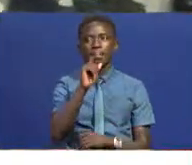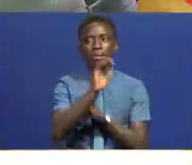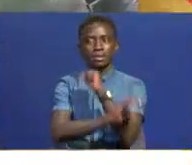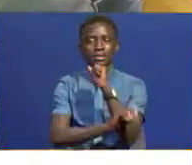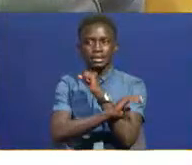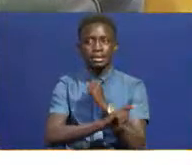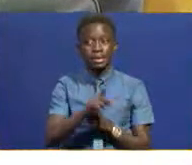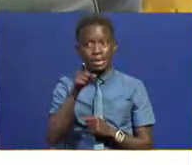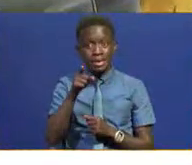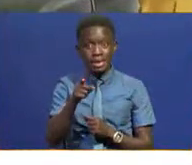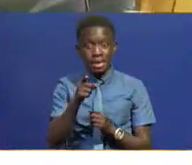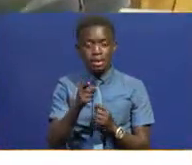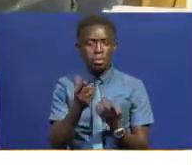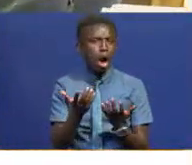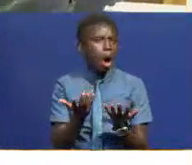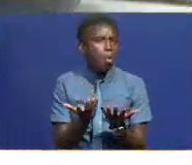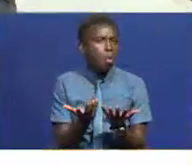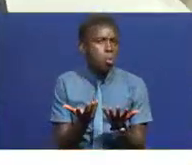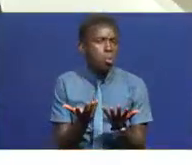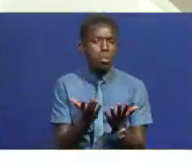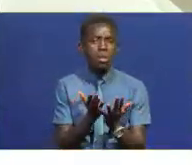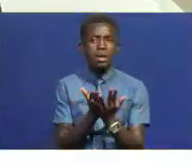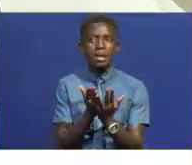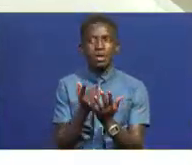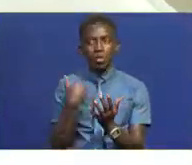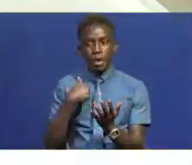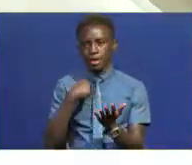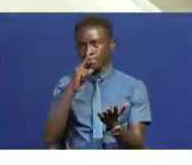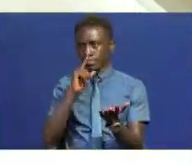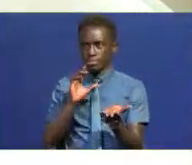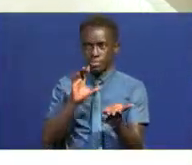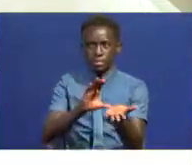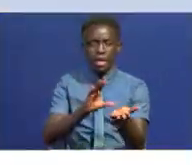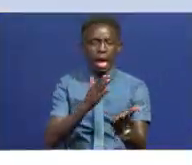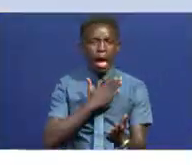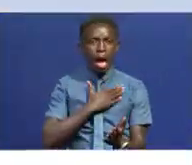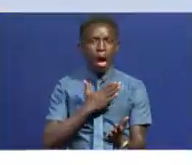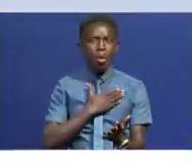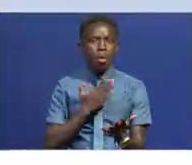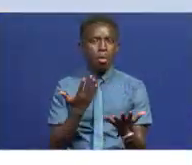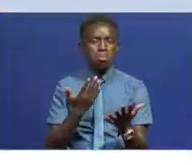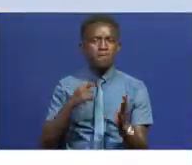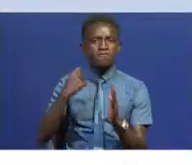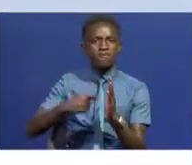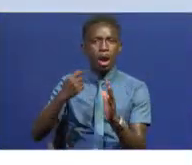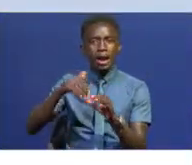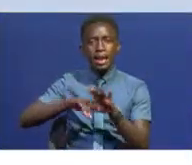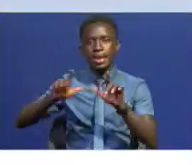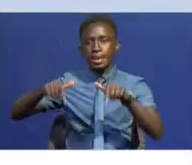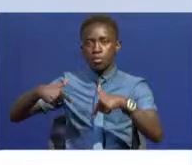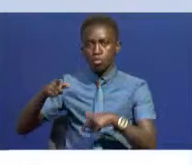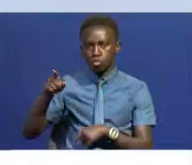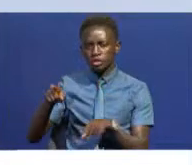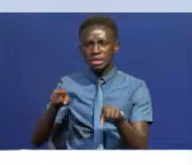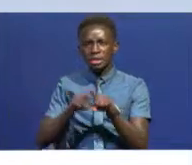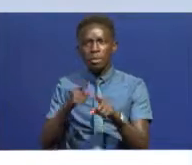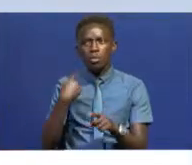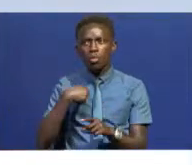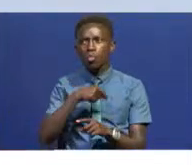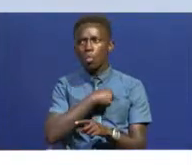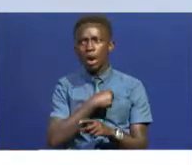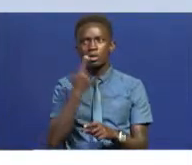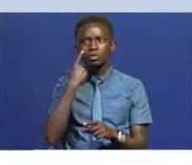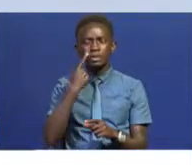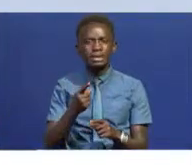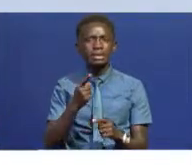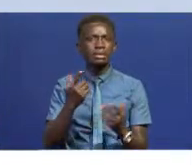in form of investing into our state-of-the-art facility in Limuru. It has been in form of also doing facelifts into our